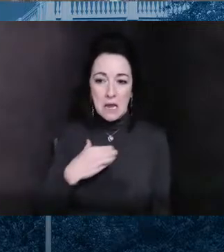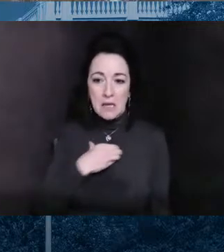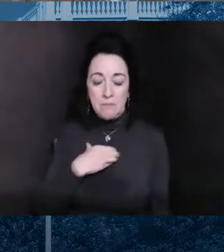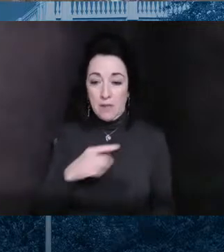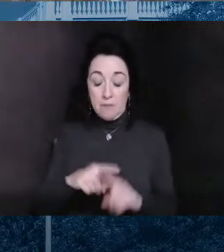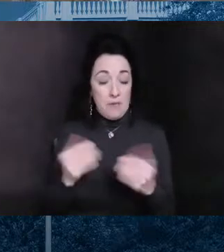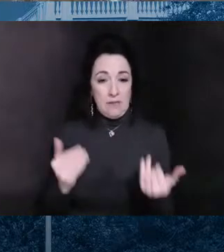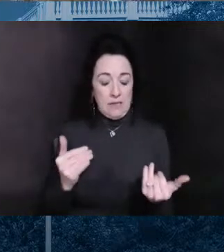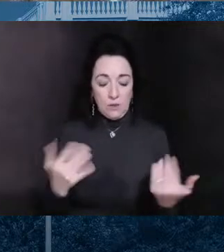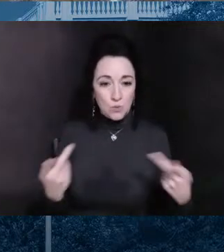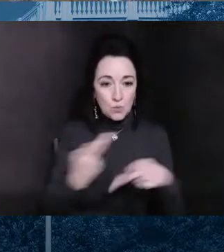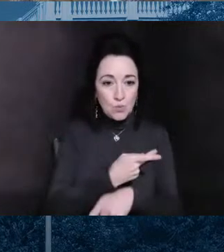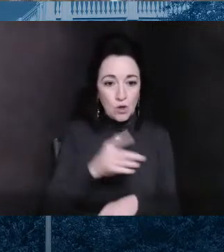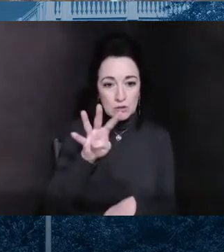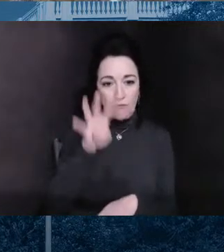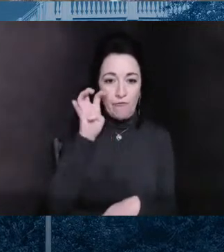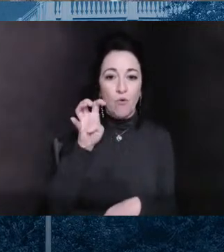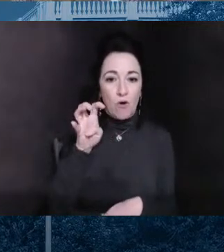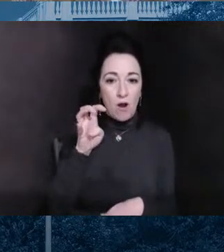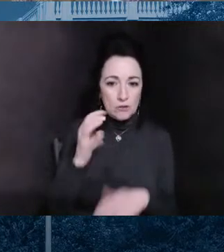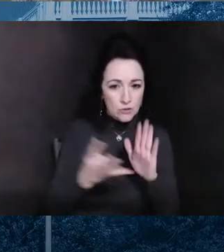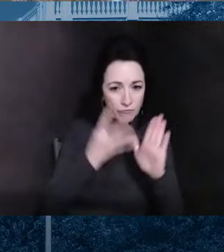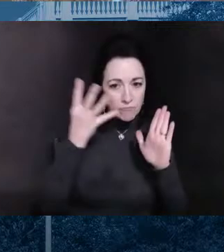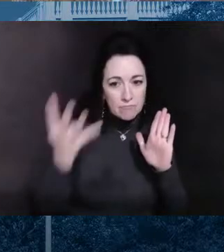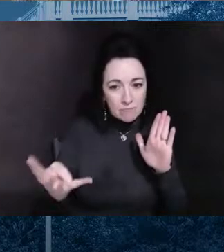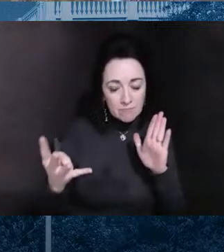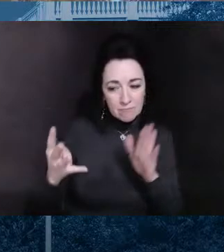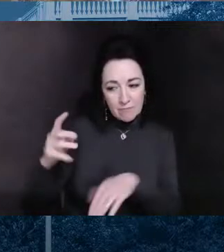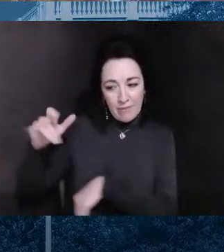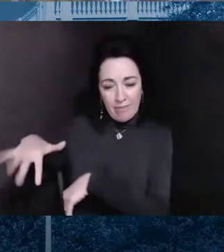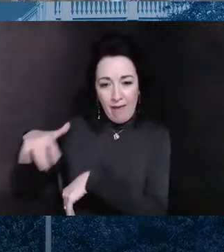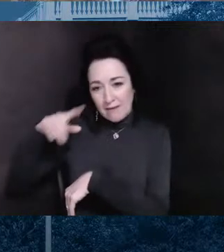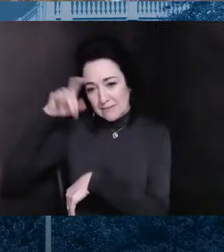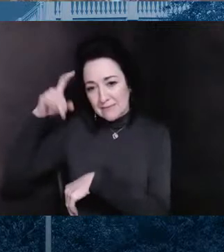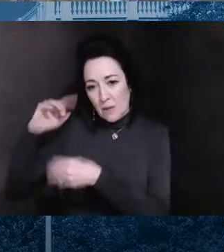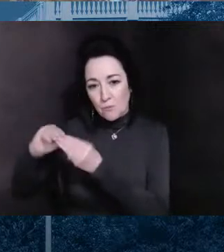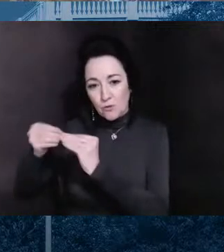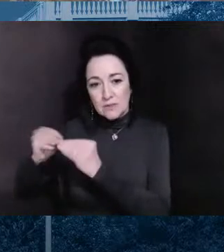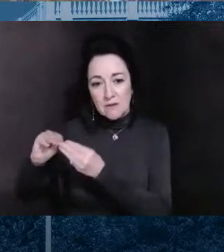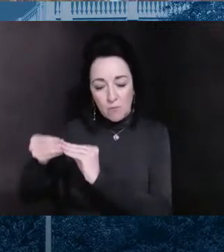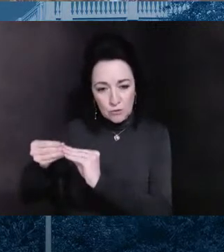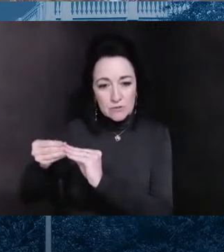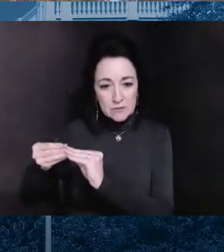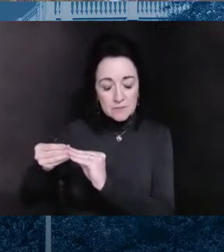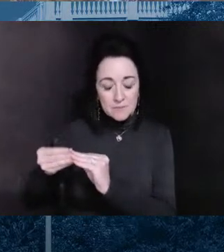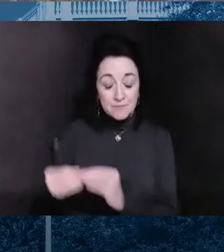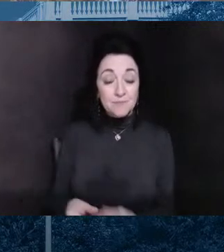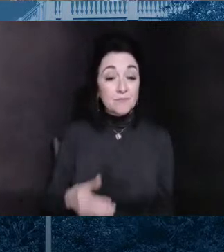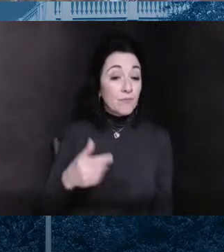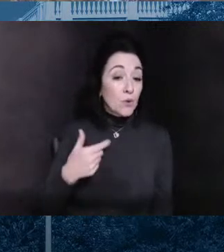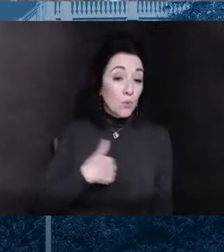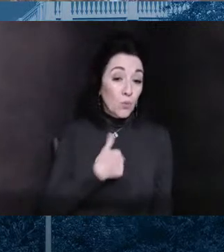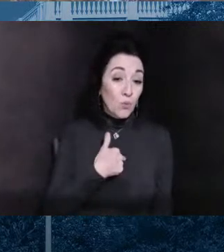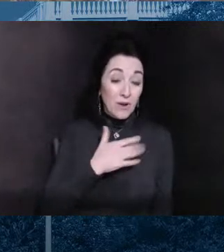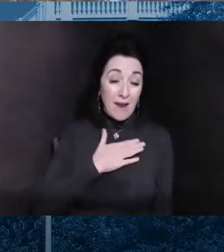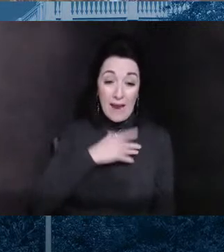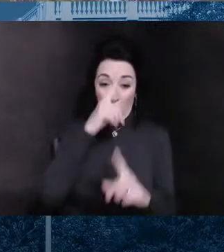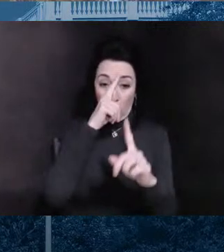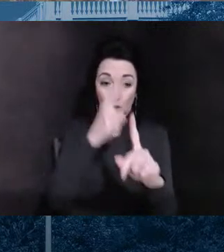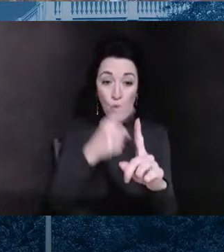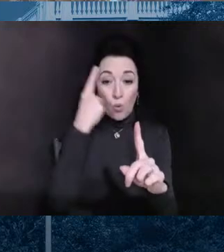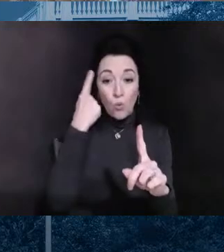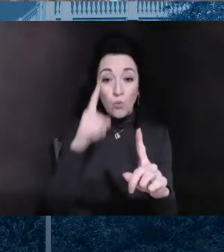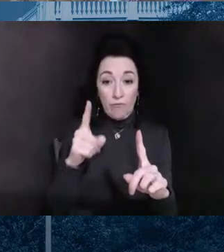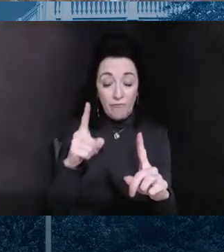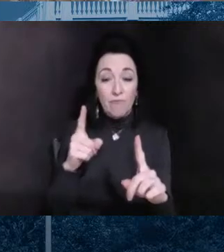but we're getting better on a day-to-day basis. Our target for the percent positive, the number of tests that we're doing that